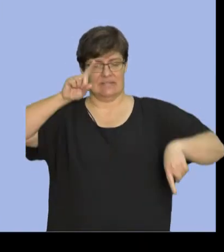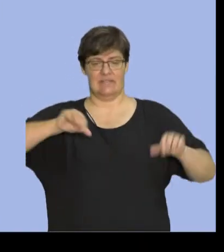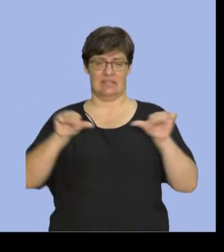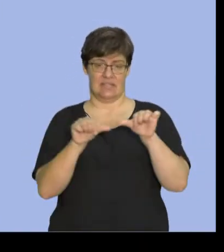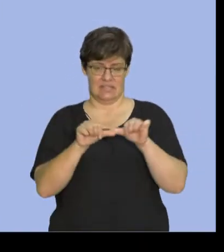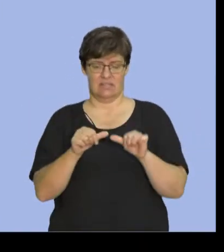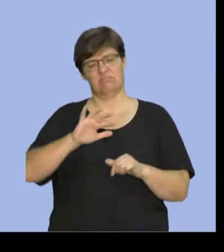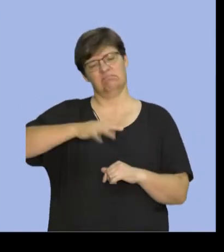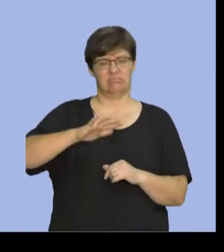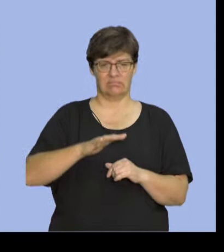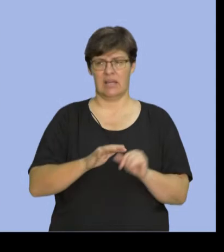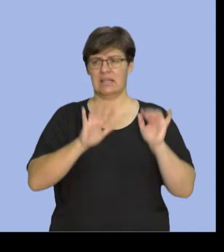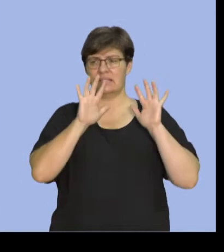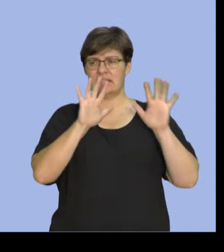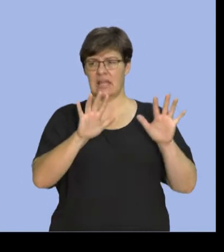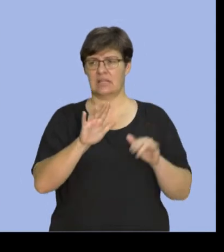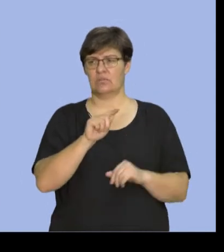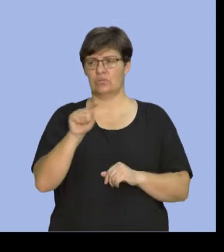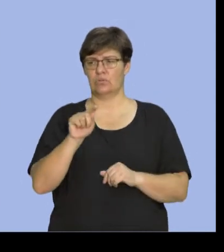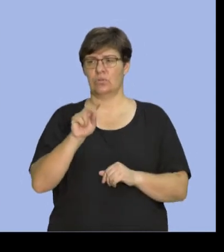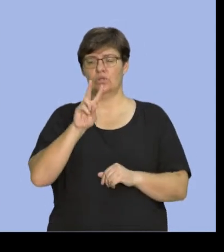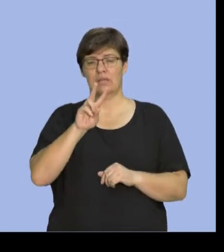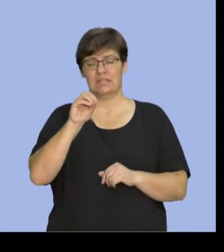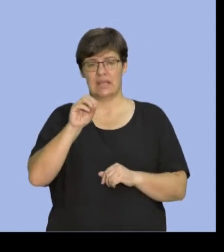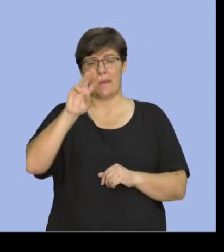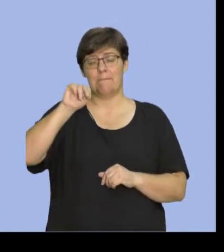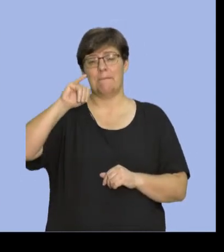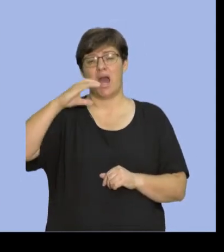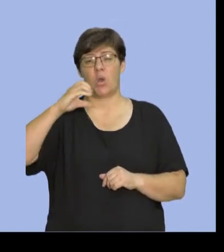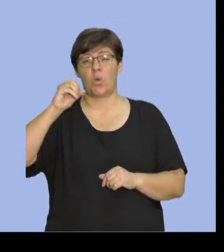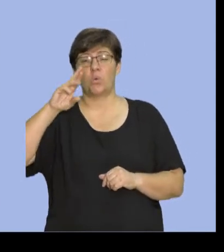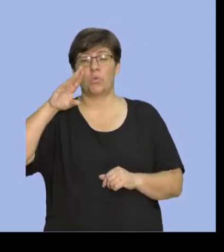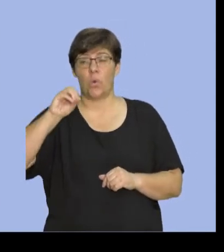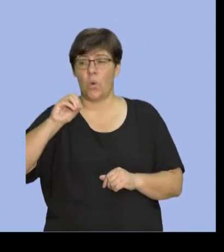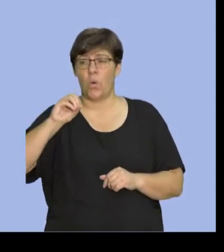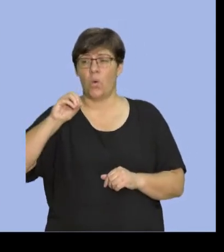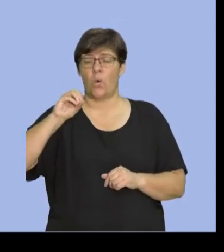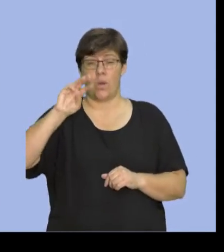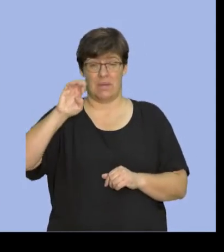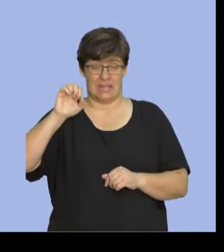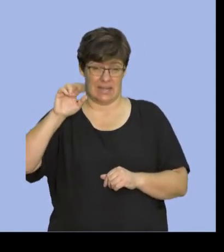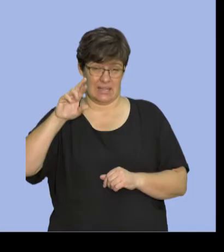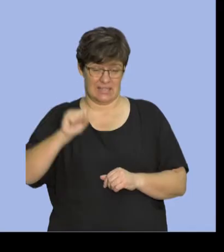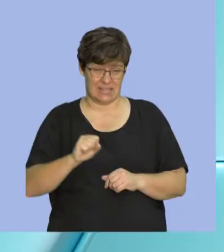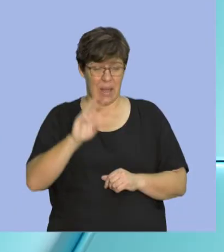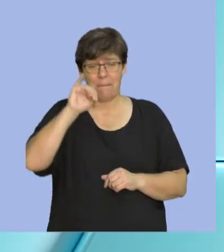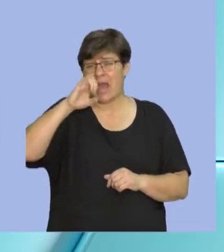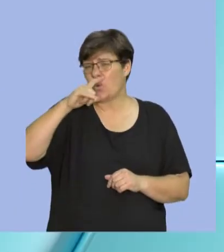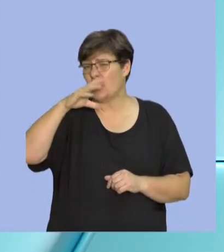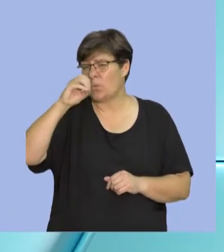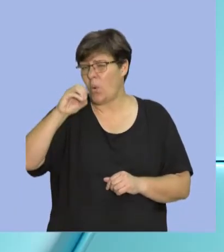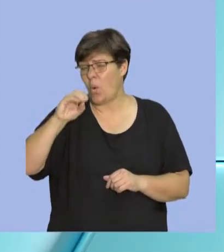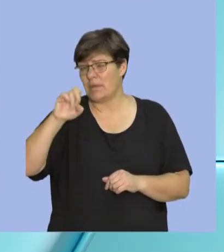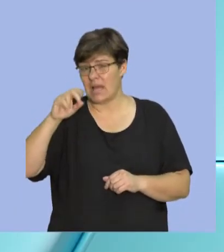is 10 to 20 micrometers. Now, let me remind you of what a micrometer is. So we have a